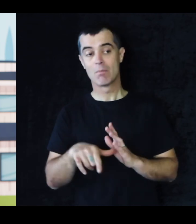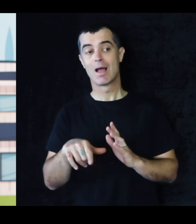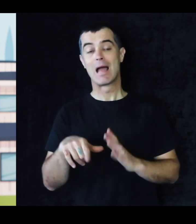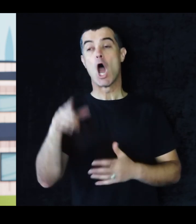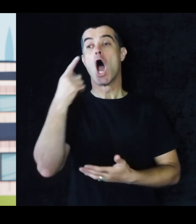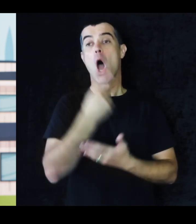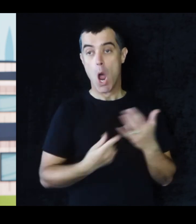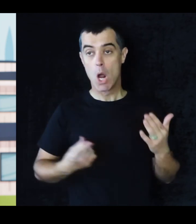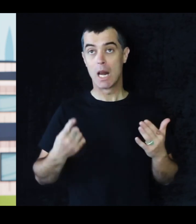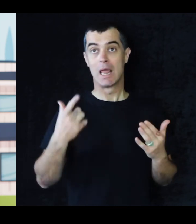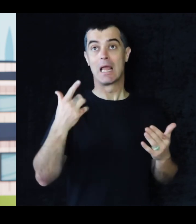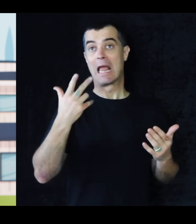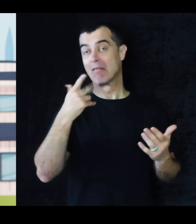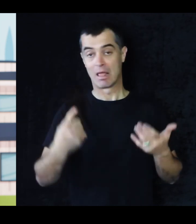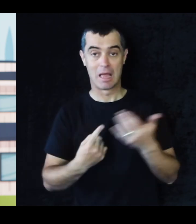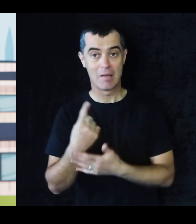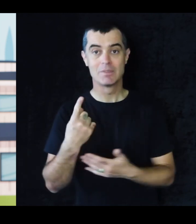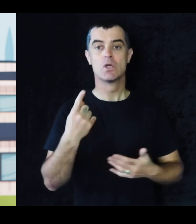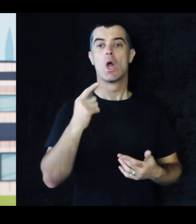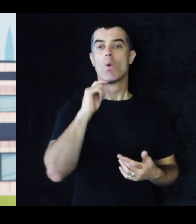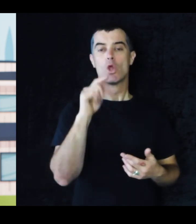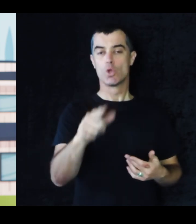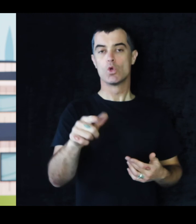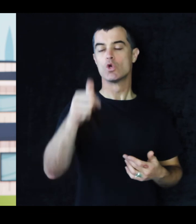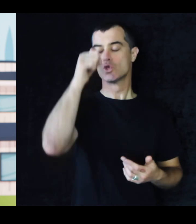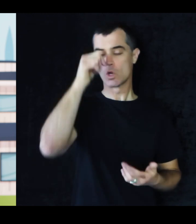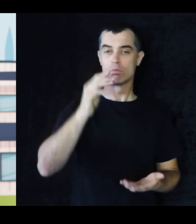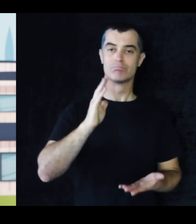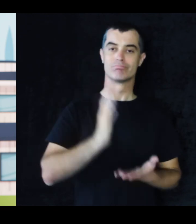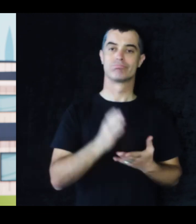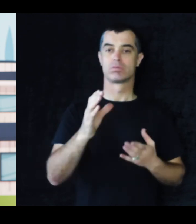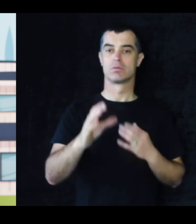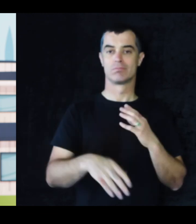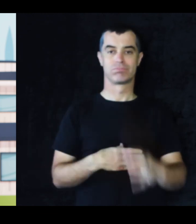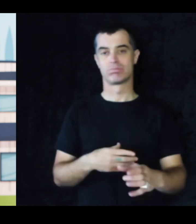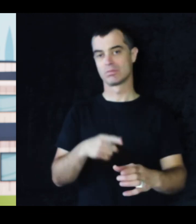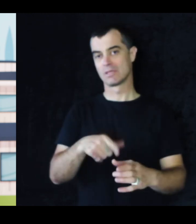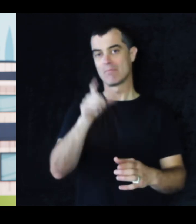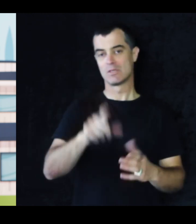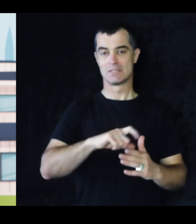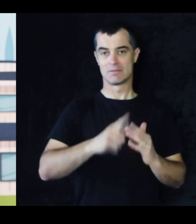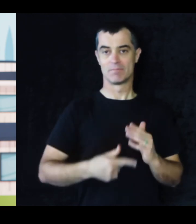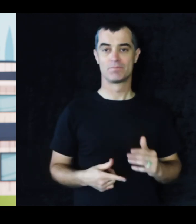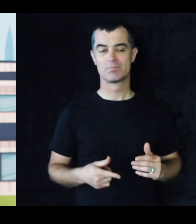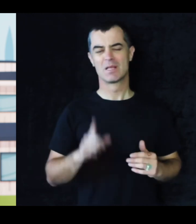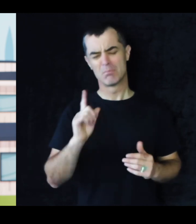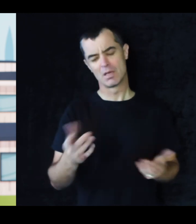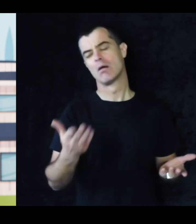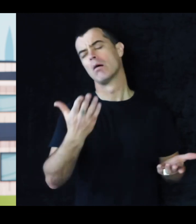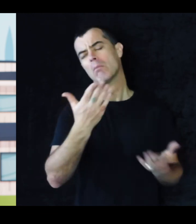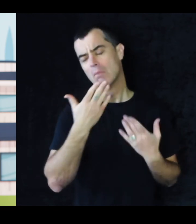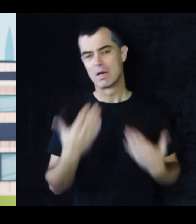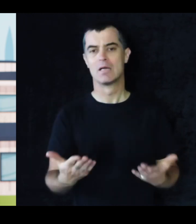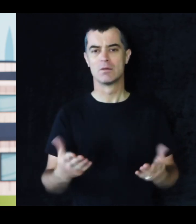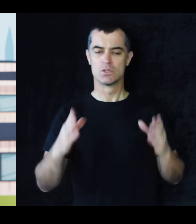Maybe then and only then will you know what it's like to be in the shoes of a person with a